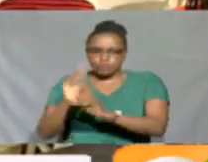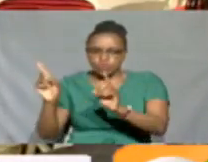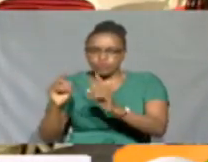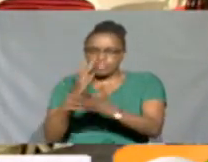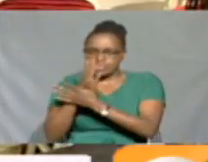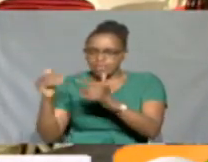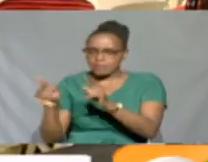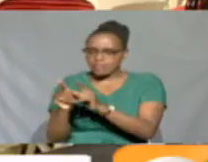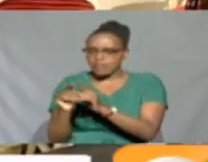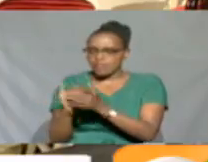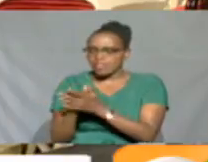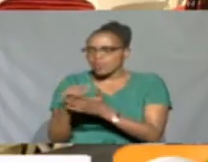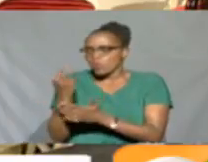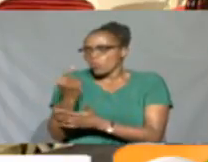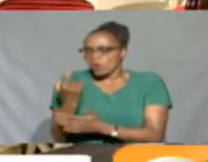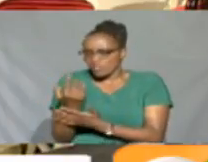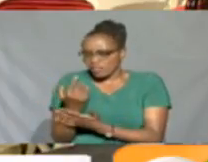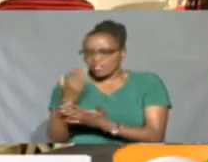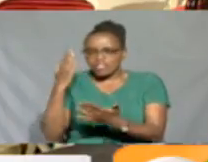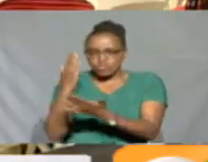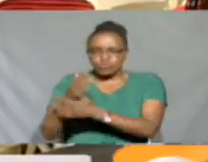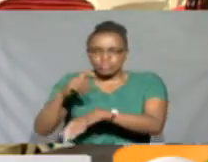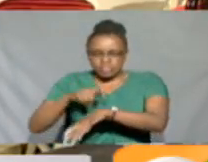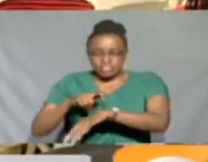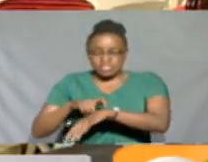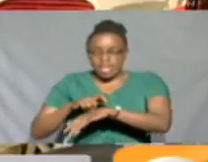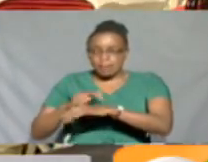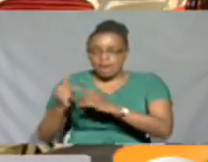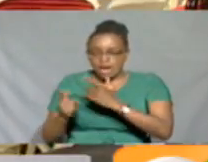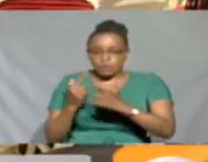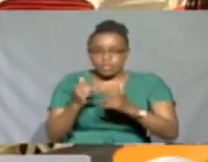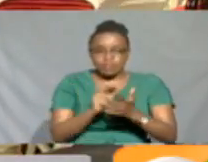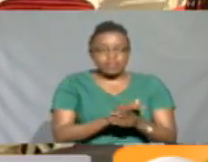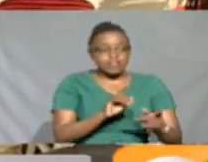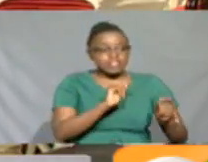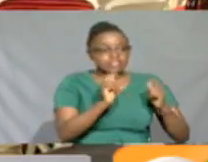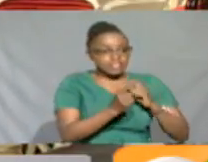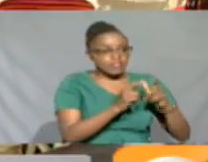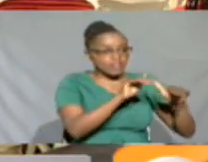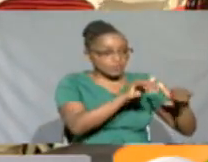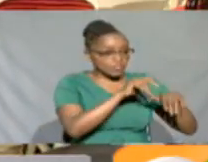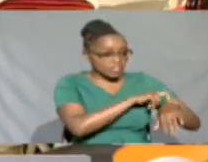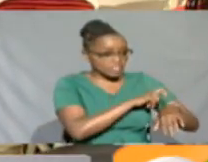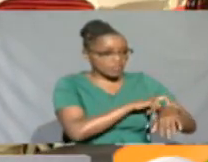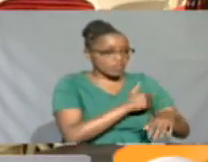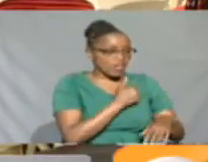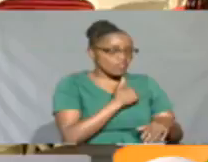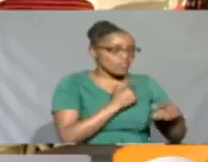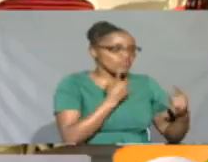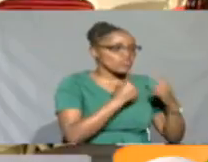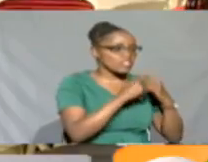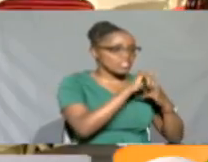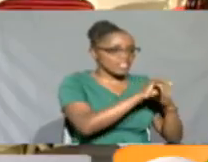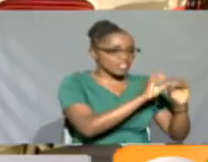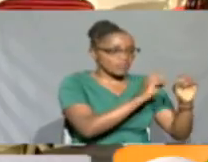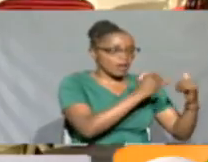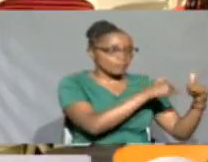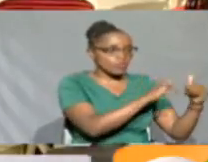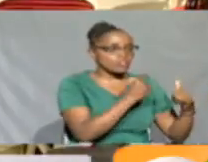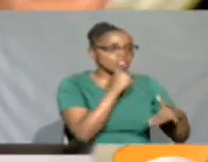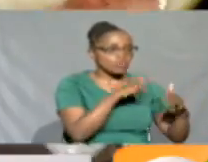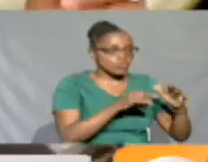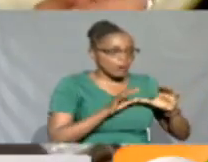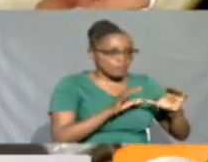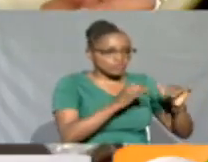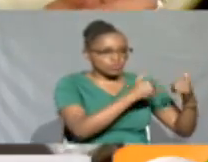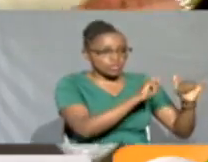Something that was counted okay. In real time. Okay, there's turnaround time and there's waiting time. I'm not going into the discussion on that, but I'm trying to tell you this. We are